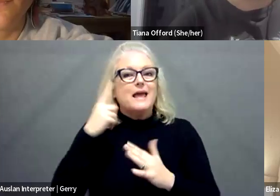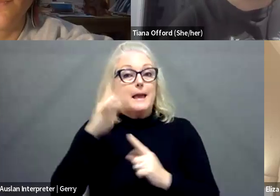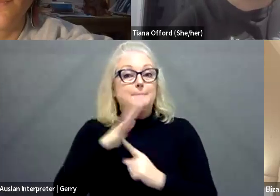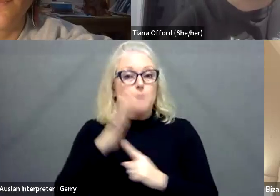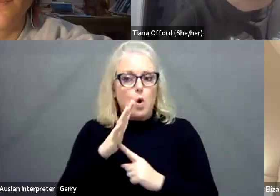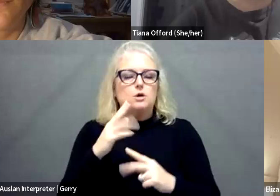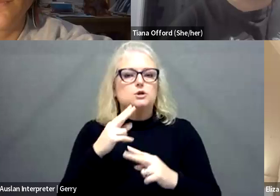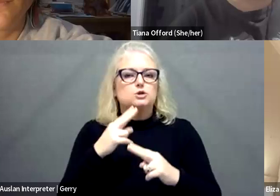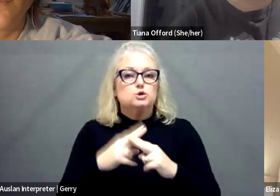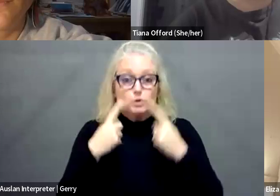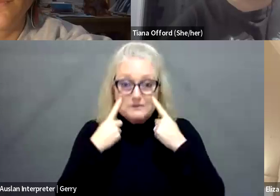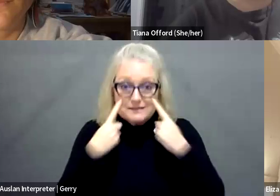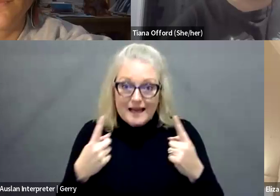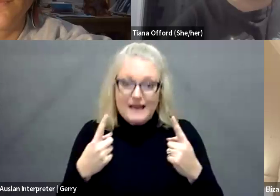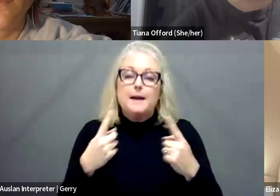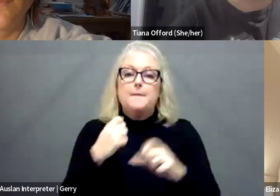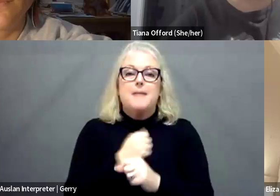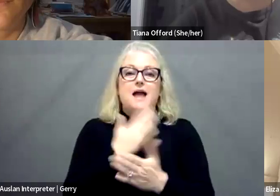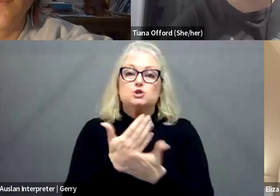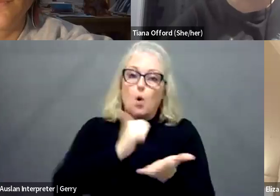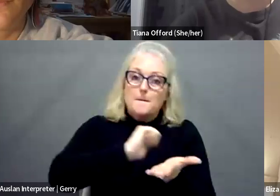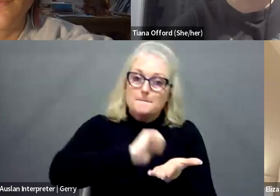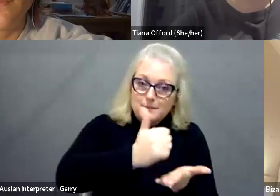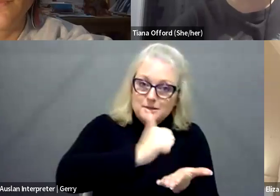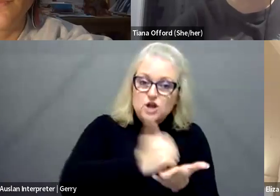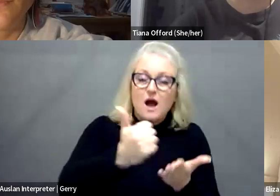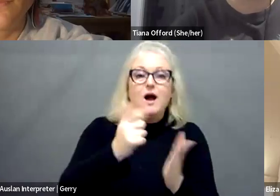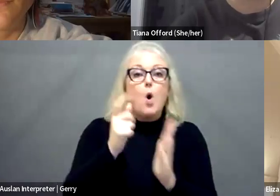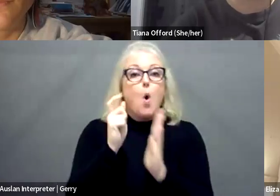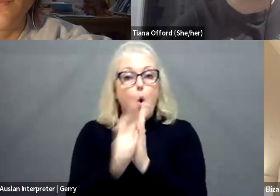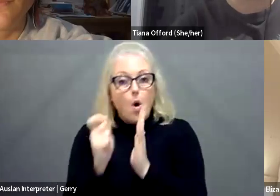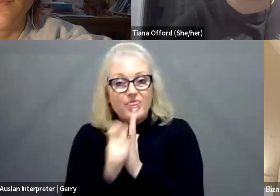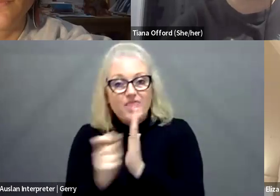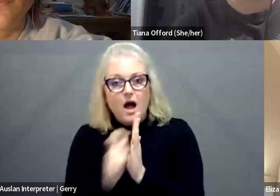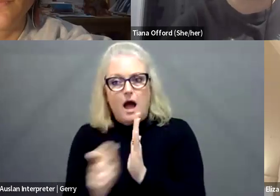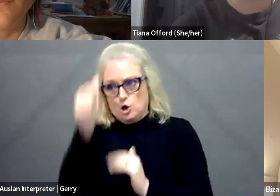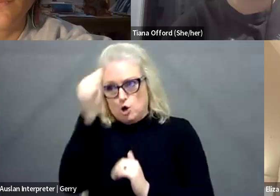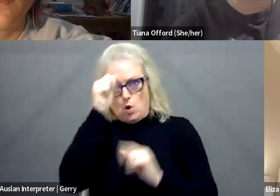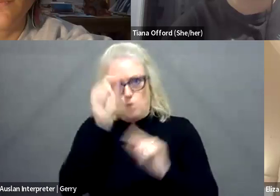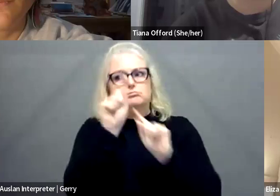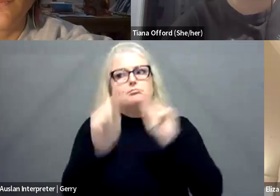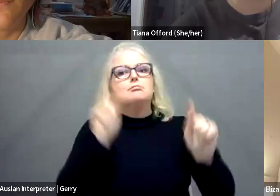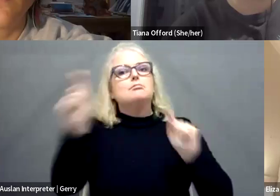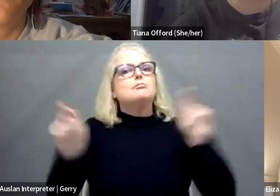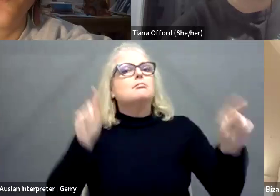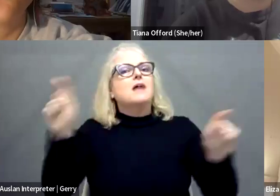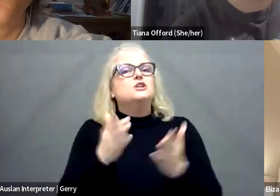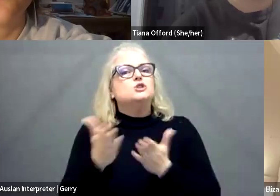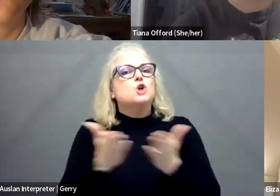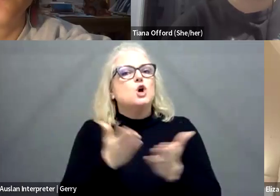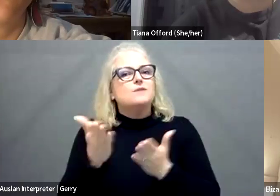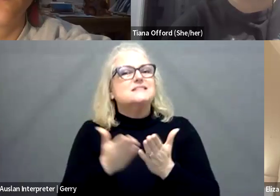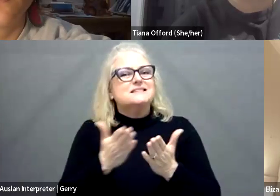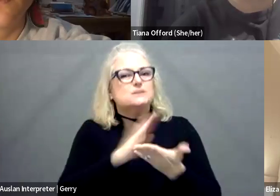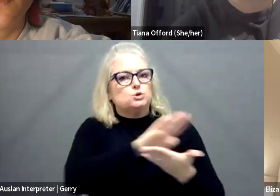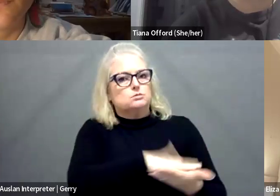that authors and publishers are linked with services that can provide Braille embossing and that can provide